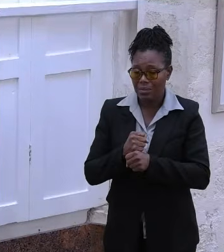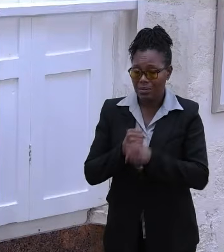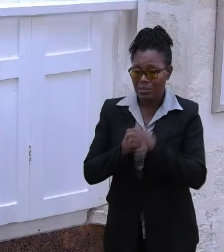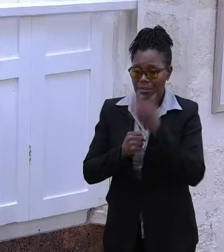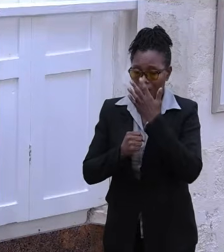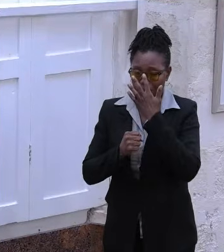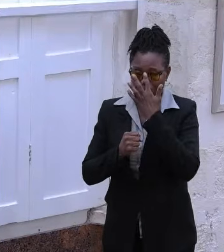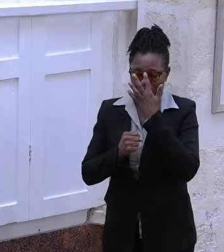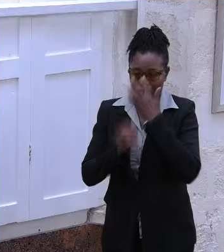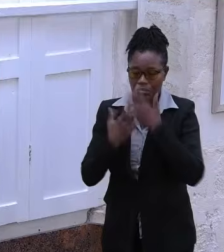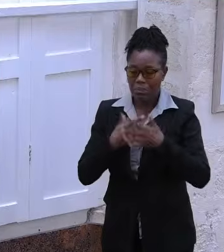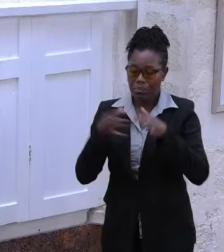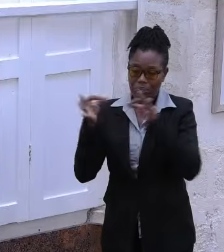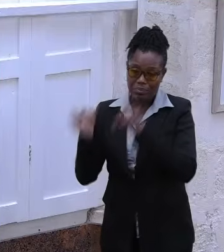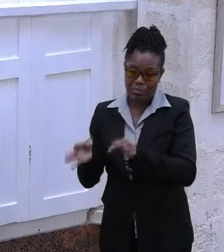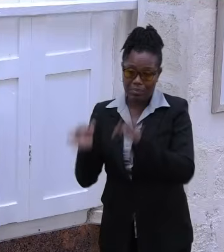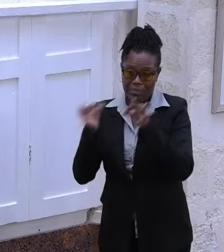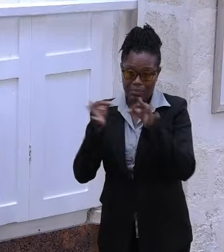The decision